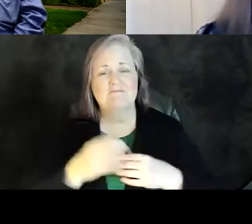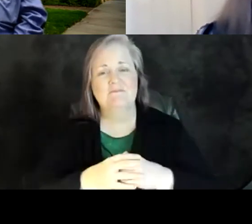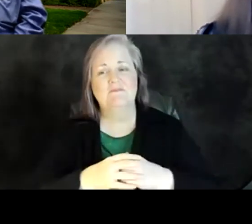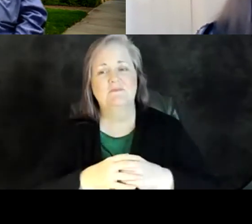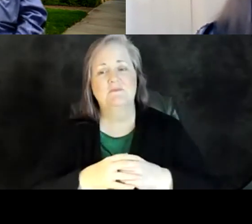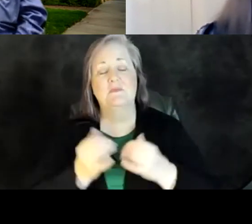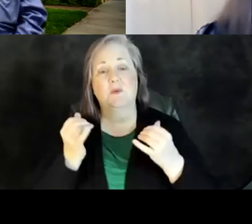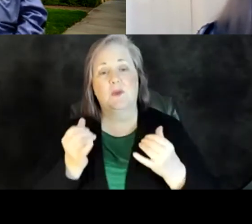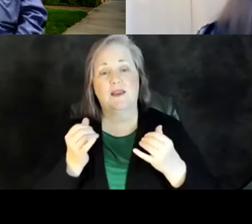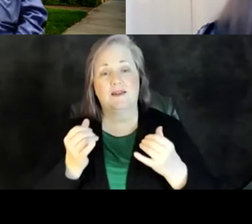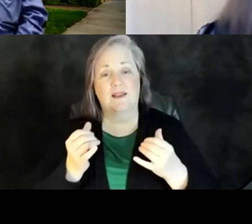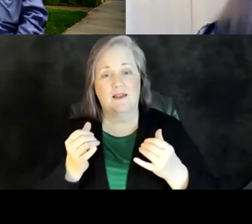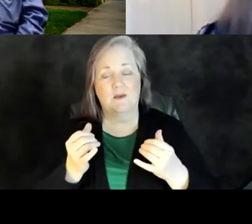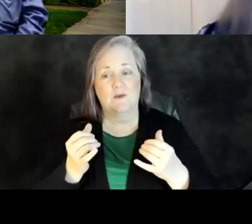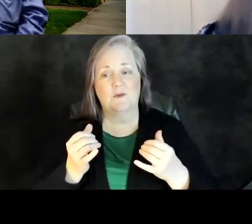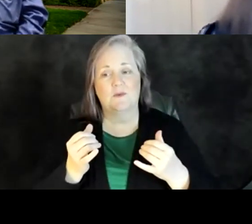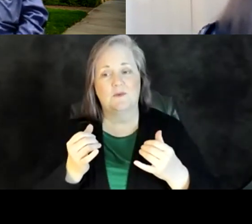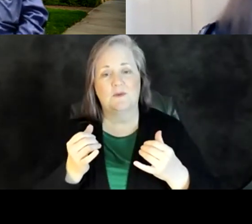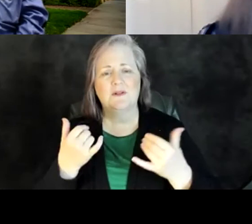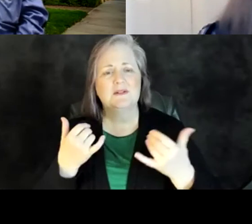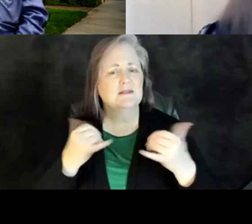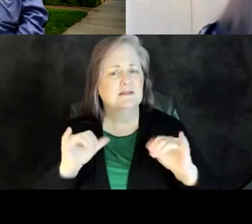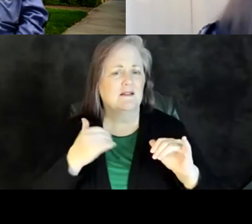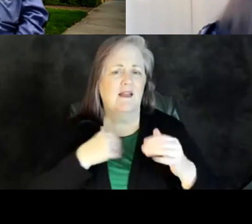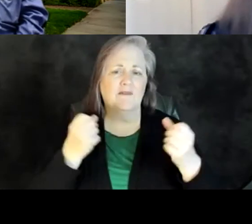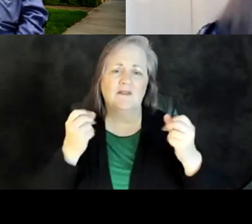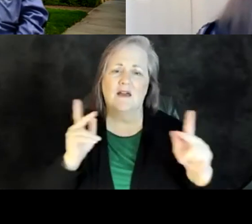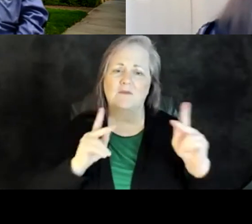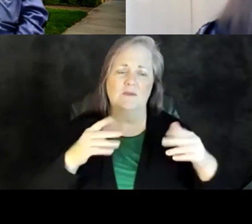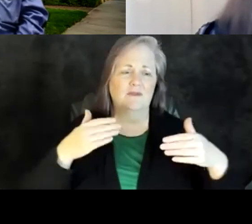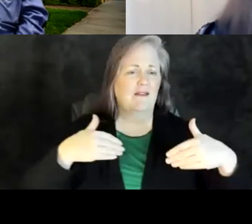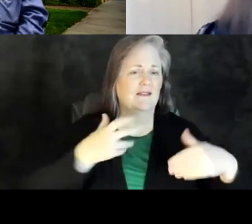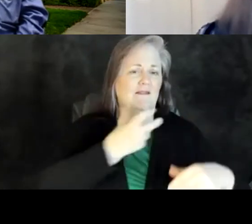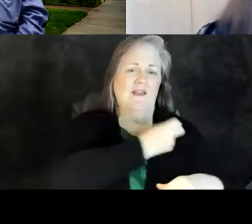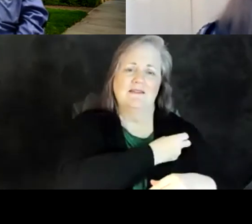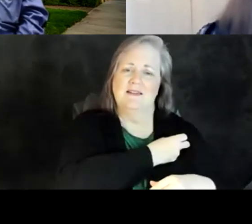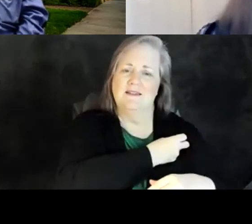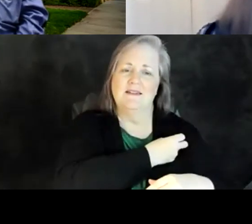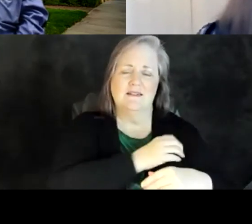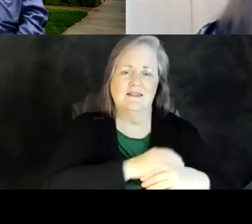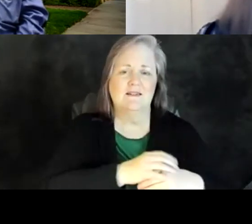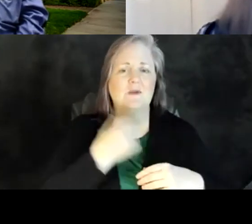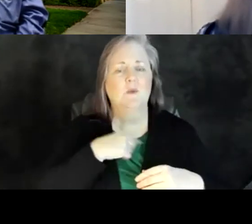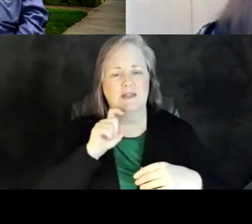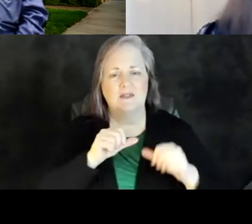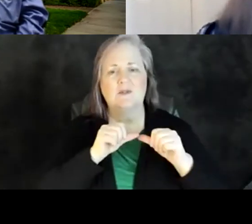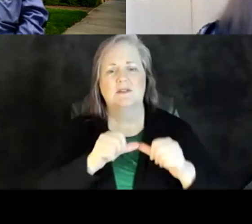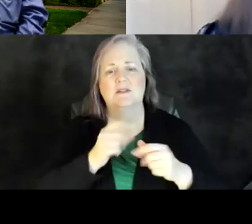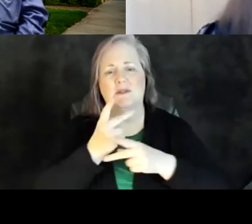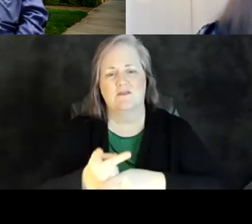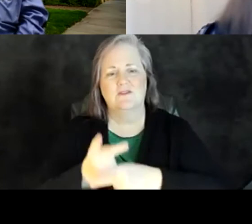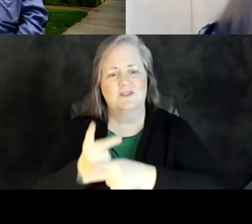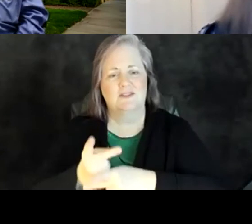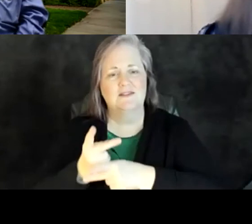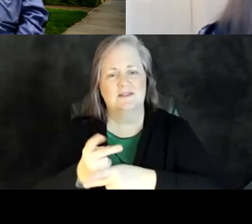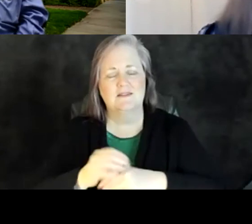right now, because we still have a lot of people that are not vaccinated, I think we need to continue being cautious. I